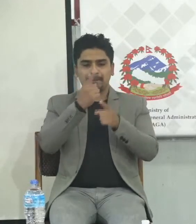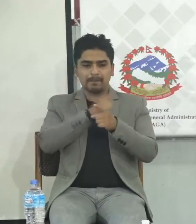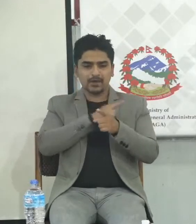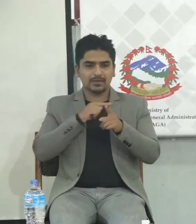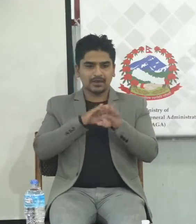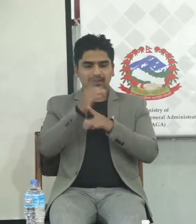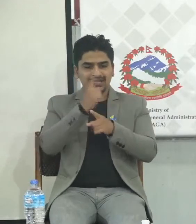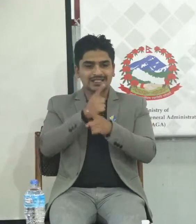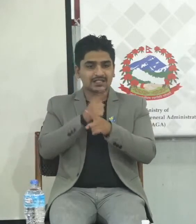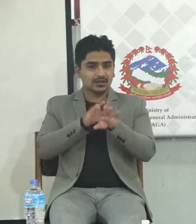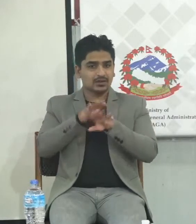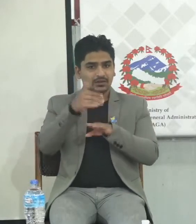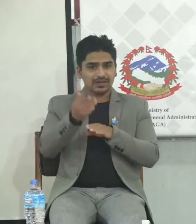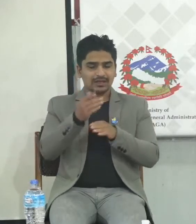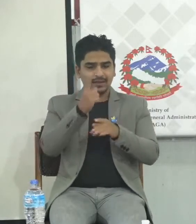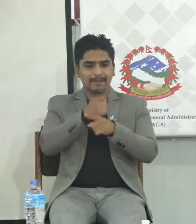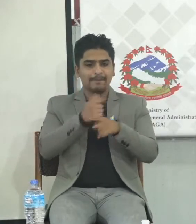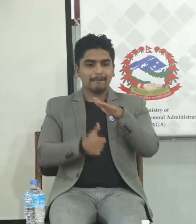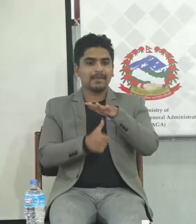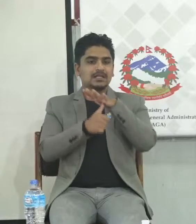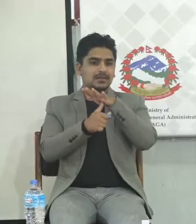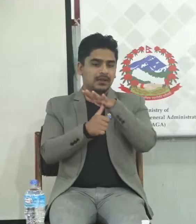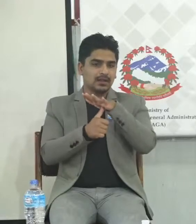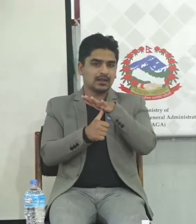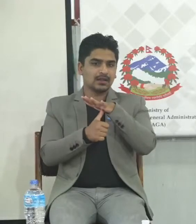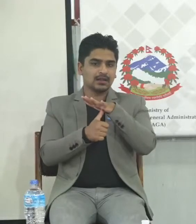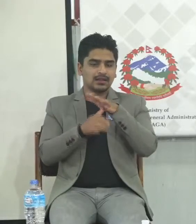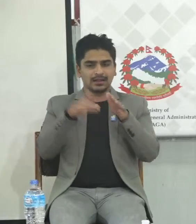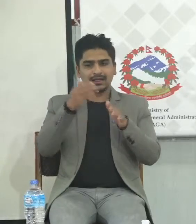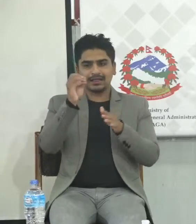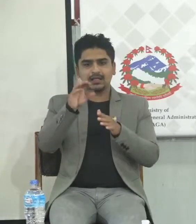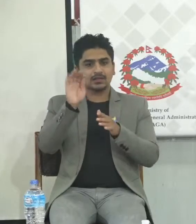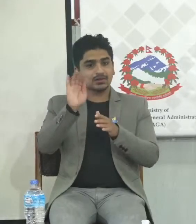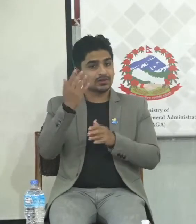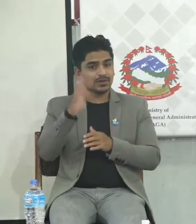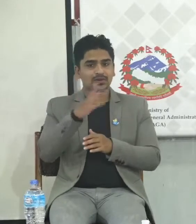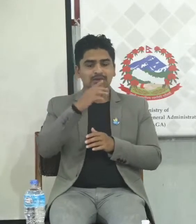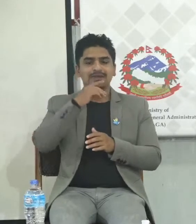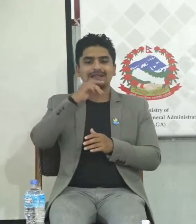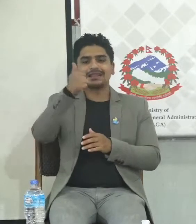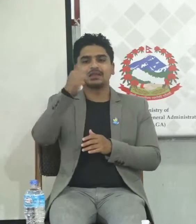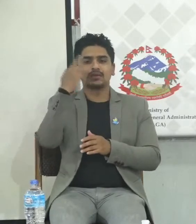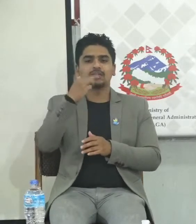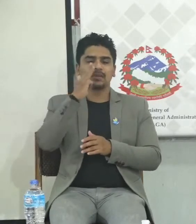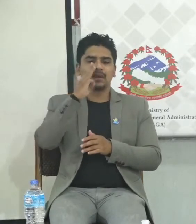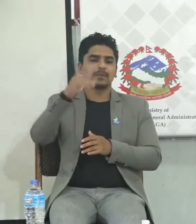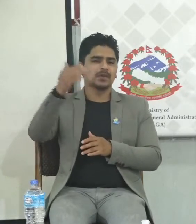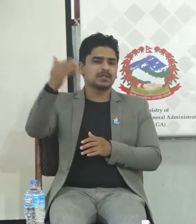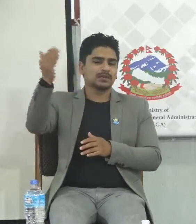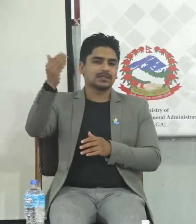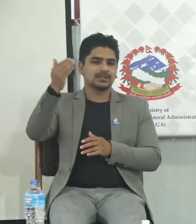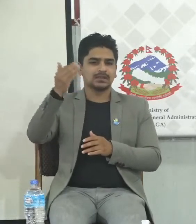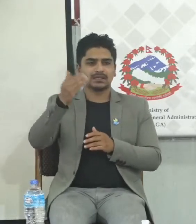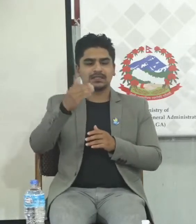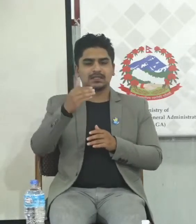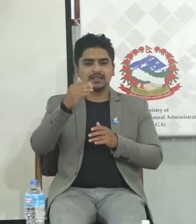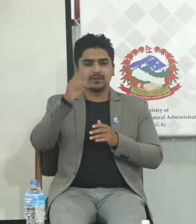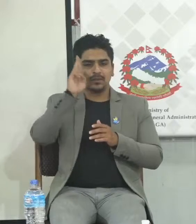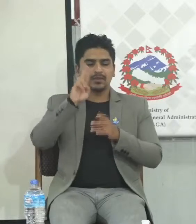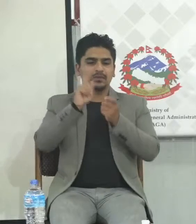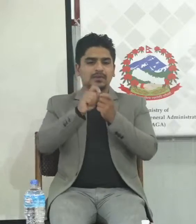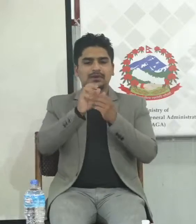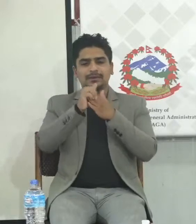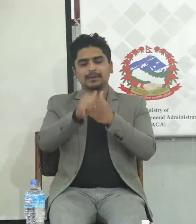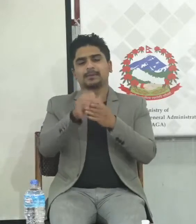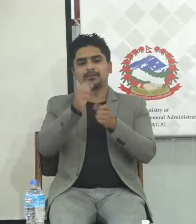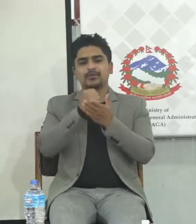can work as a career guidance in a longer term. That also we need to focus on. And if we